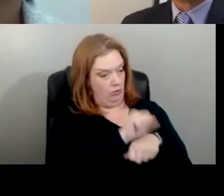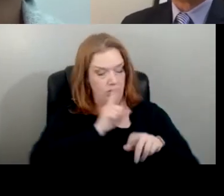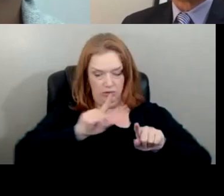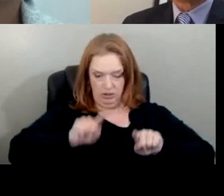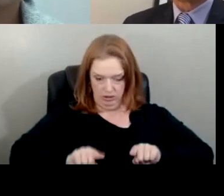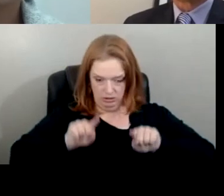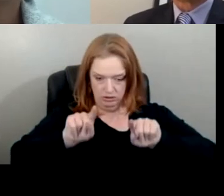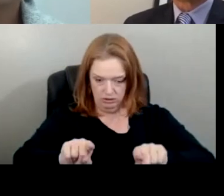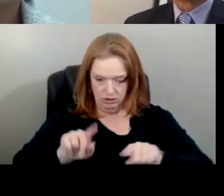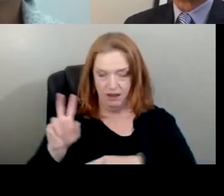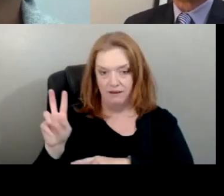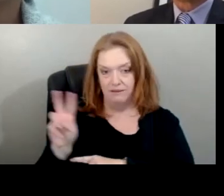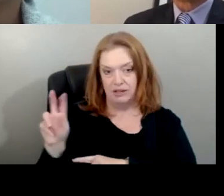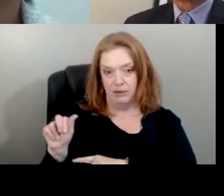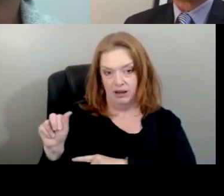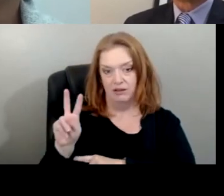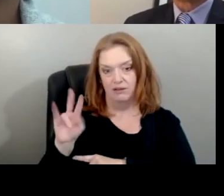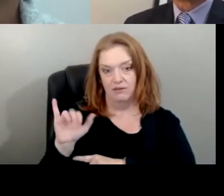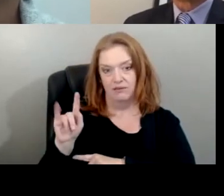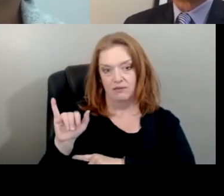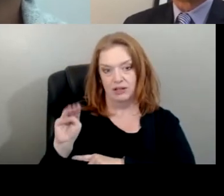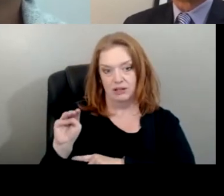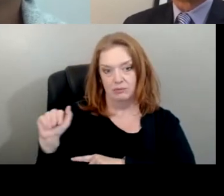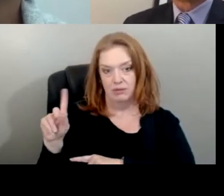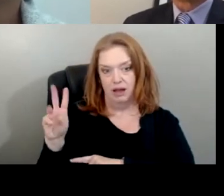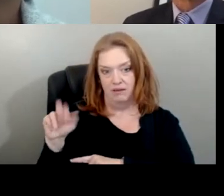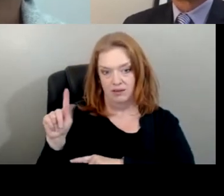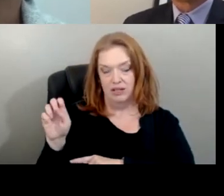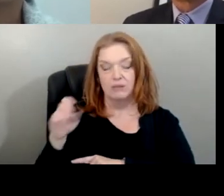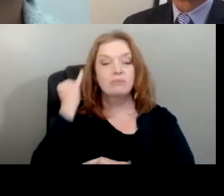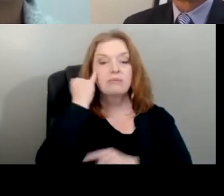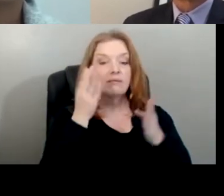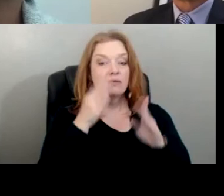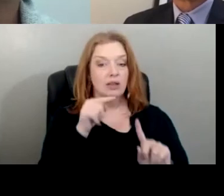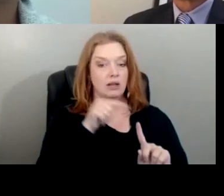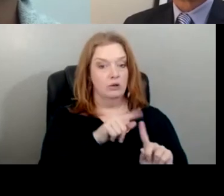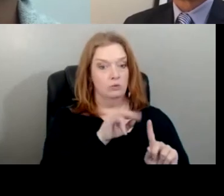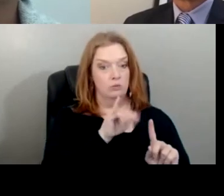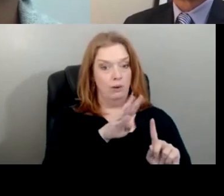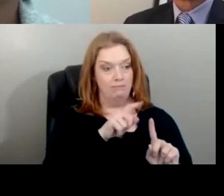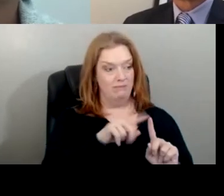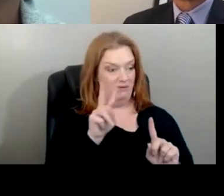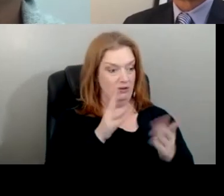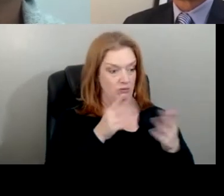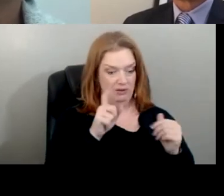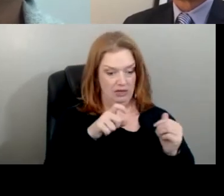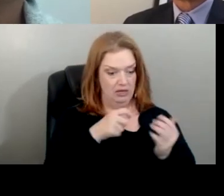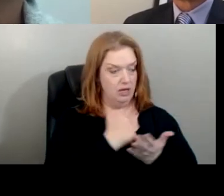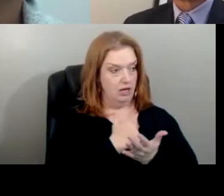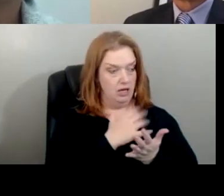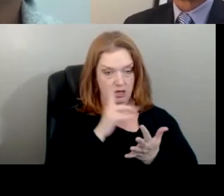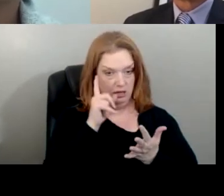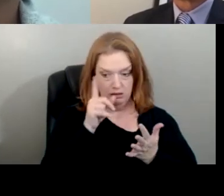victims advocates providers will never turn down somebody who's non-native. If you need support and victim services, they will serve you whether they're a